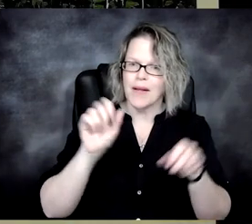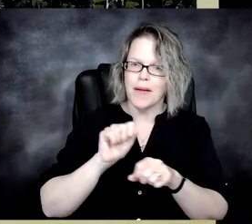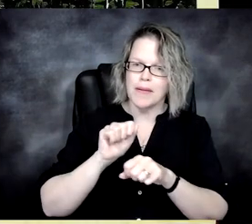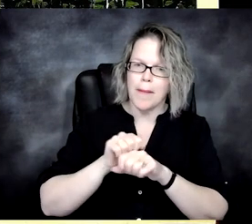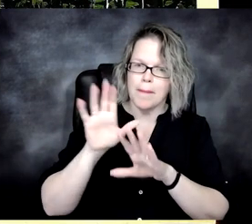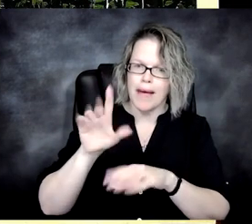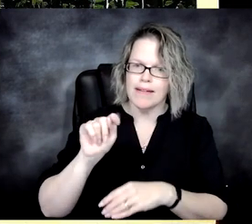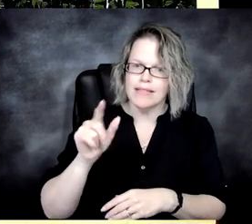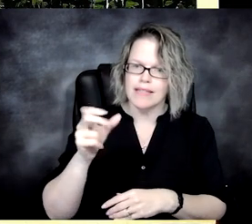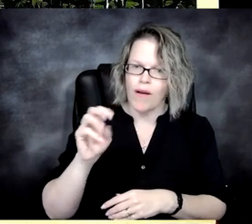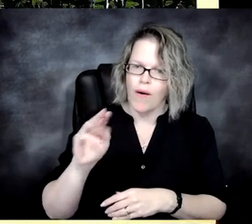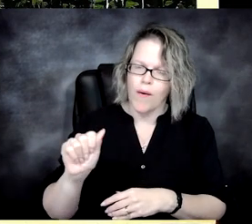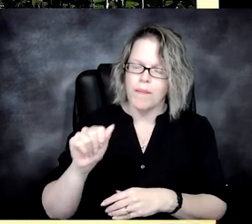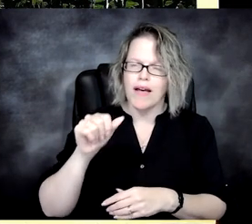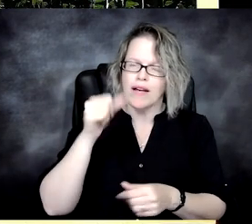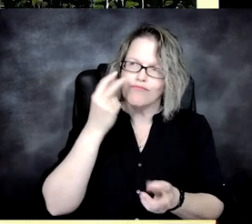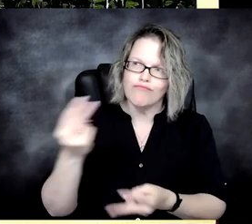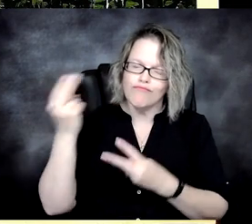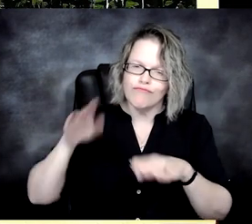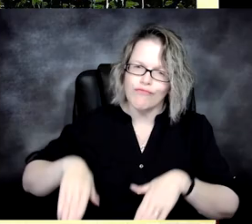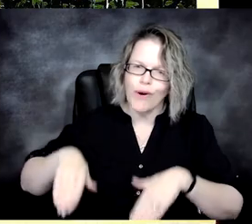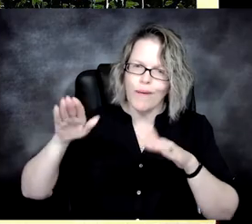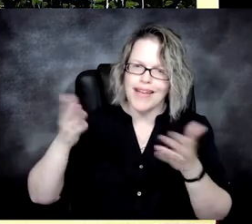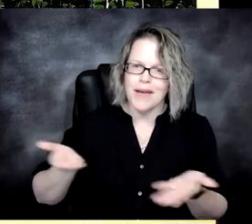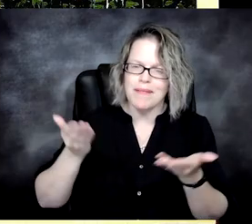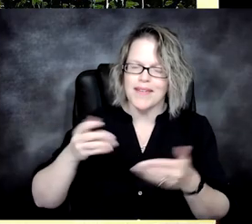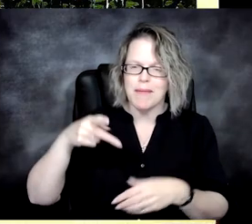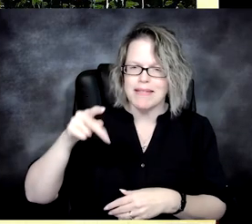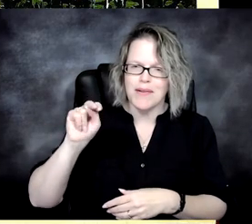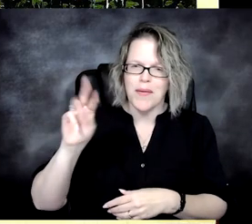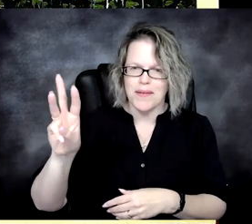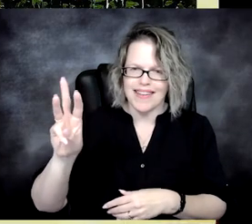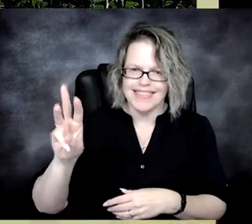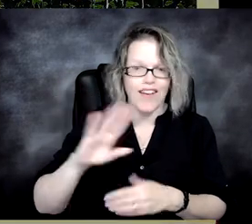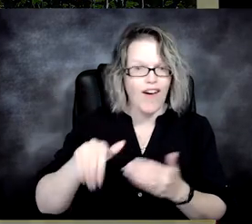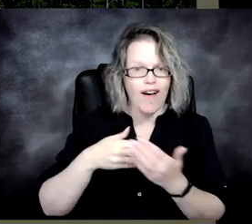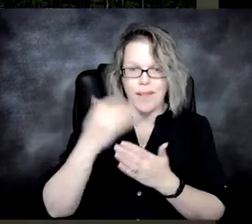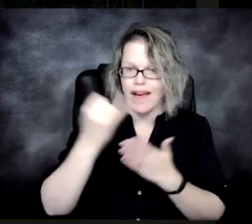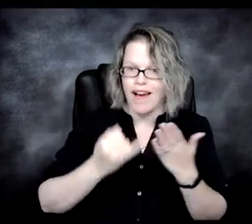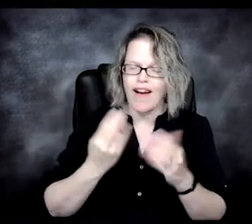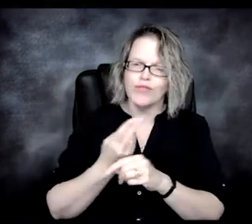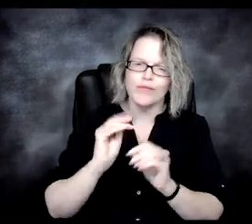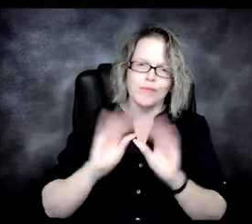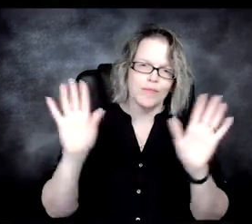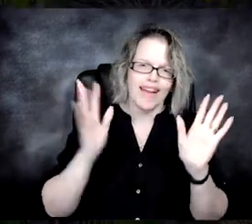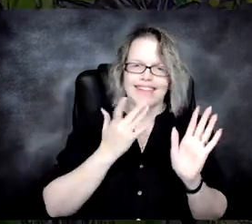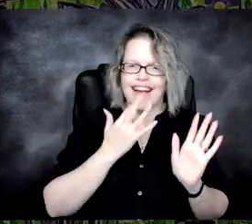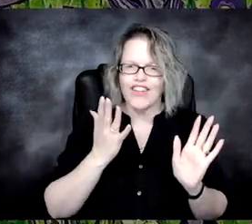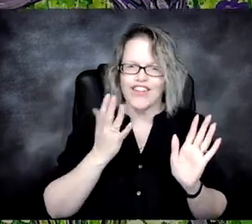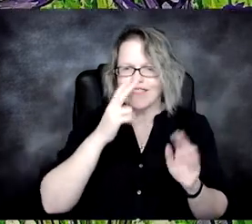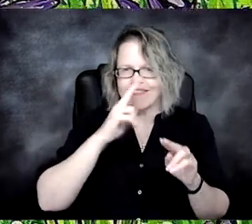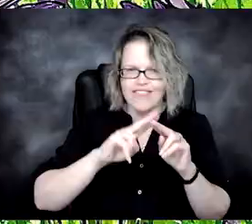based off the childlike wonder and nostalgia of growing up in the Pacific Northwest. In all my artwork, I use bright colors and